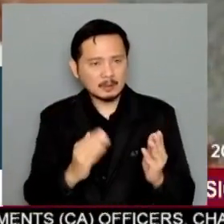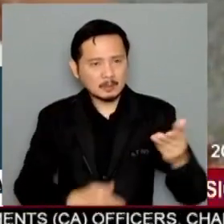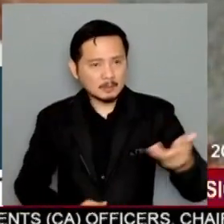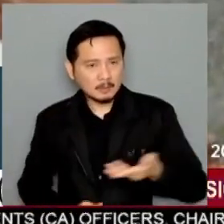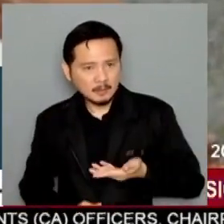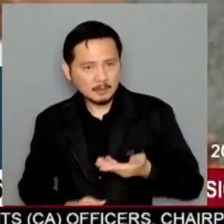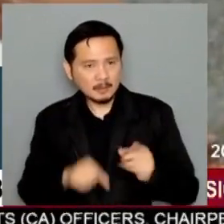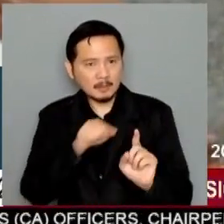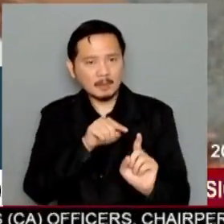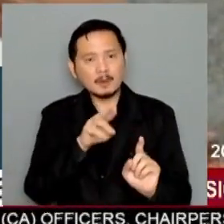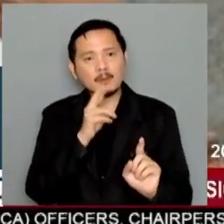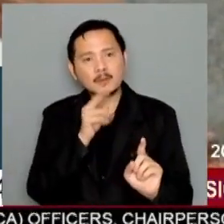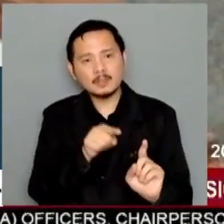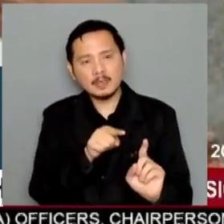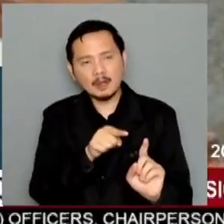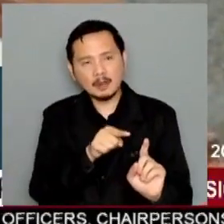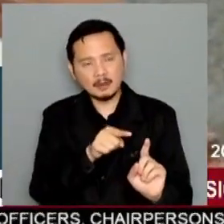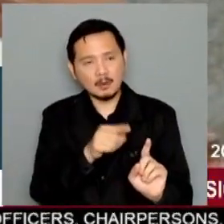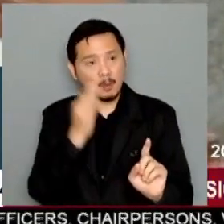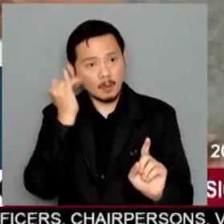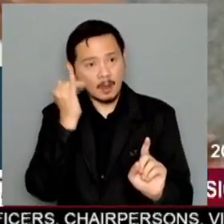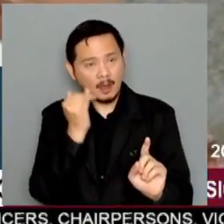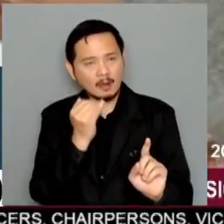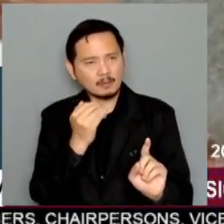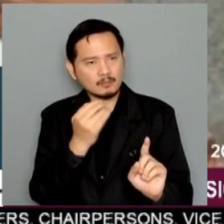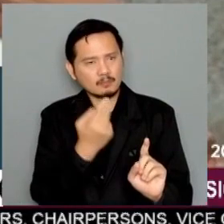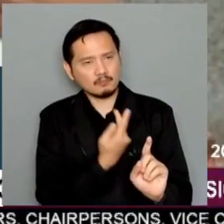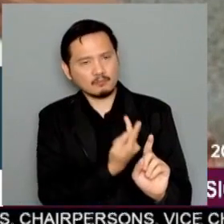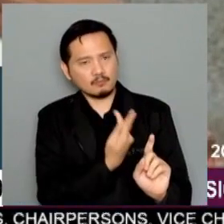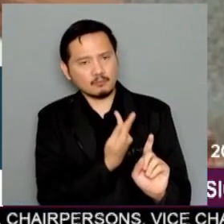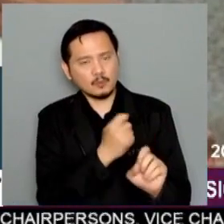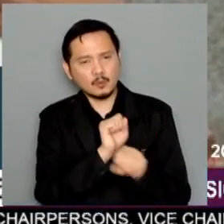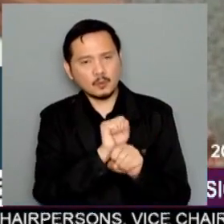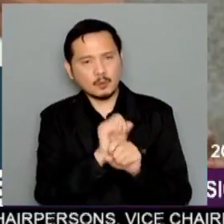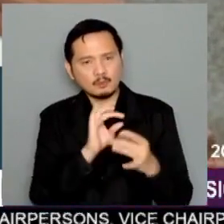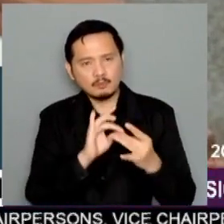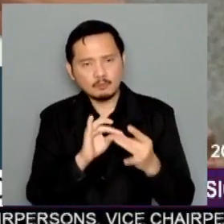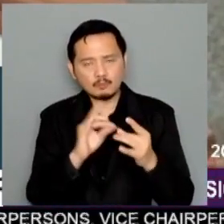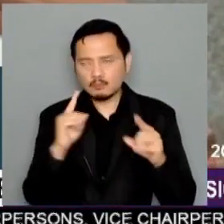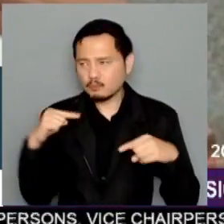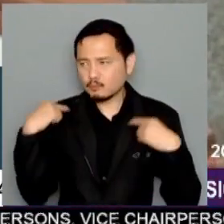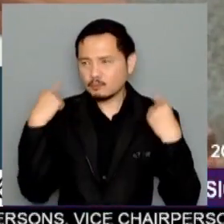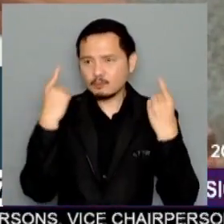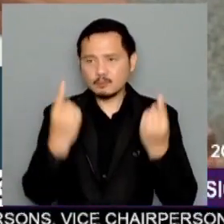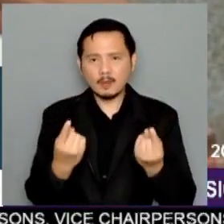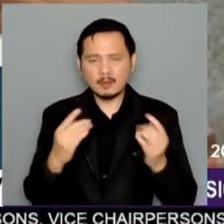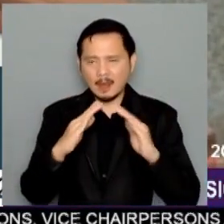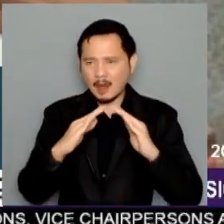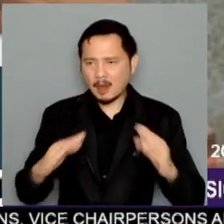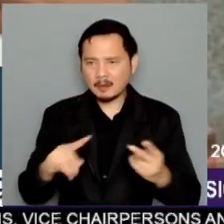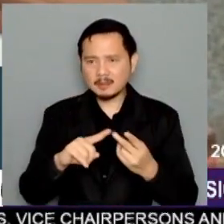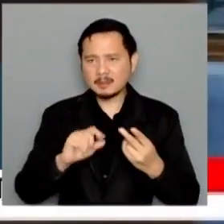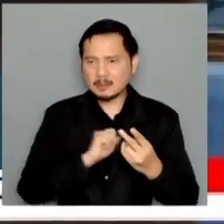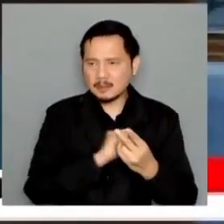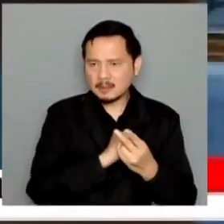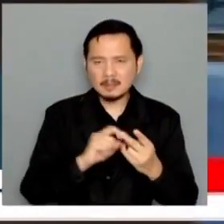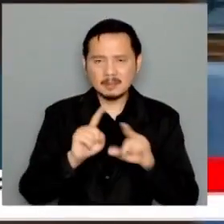worked closely so many times in the House, here in the Senate, in various